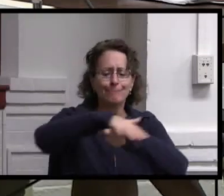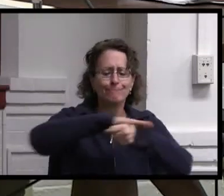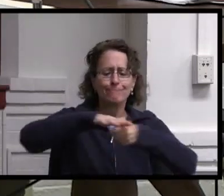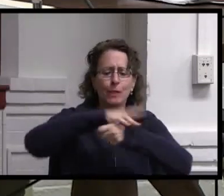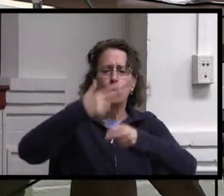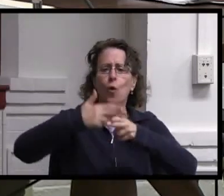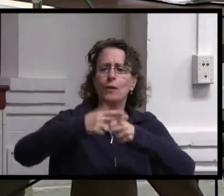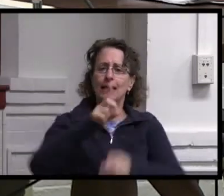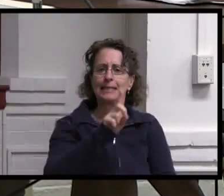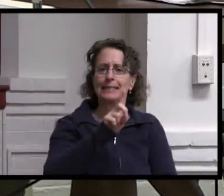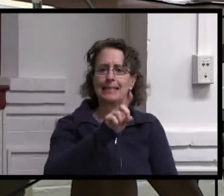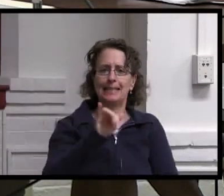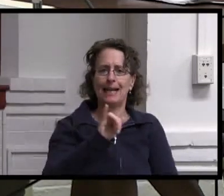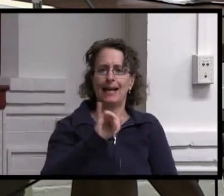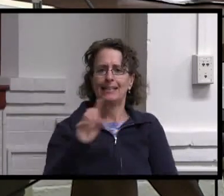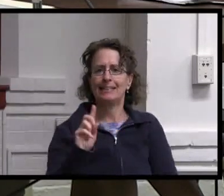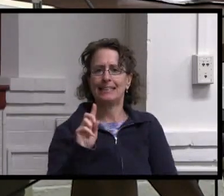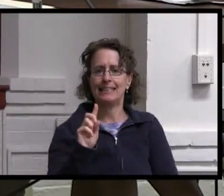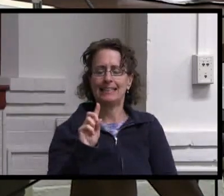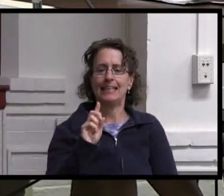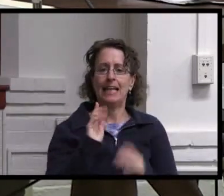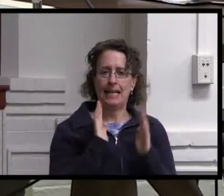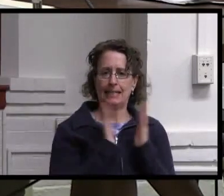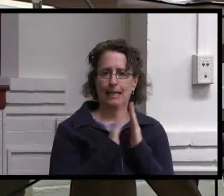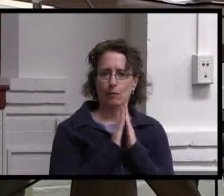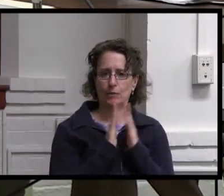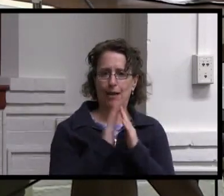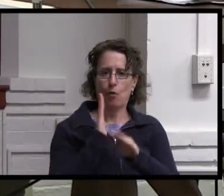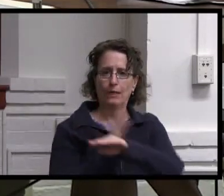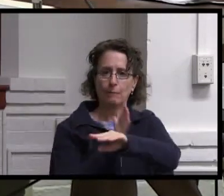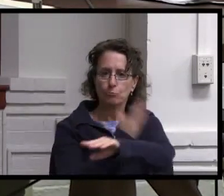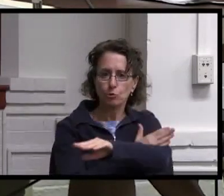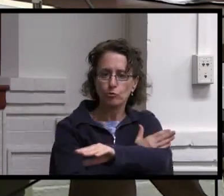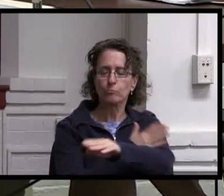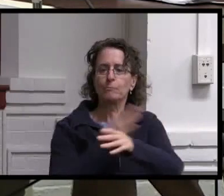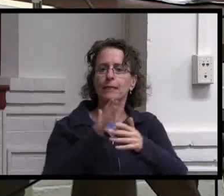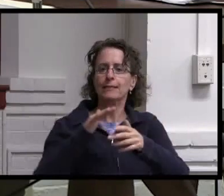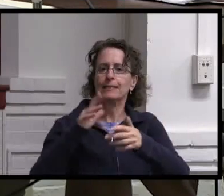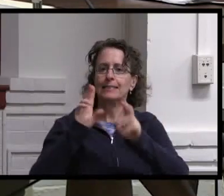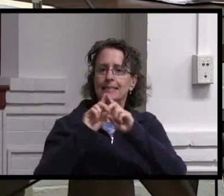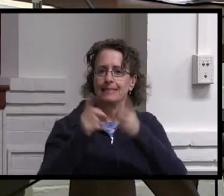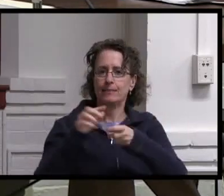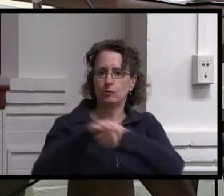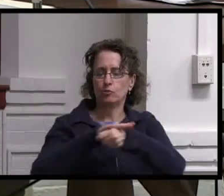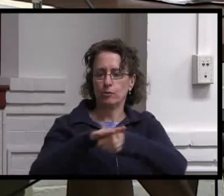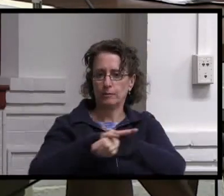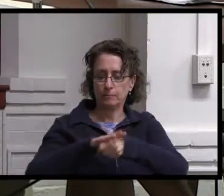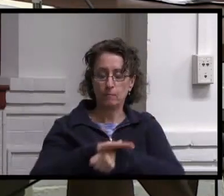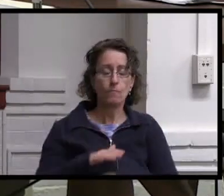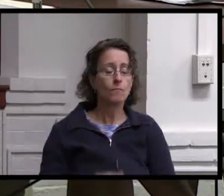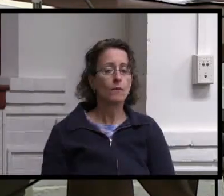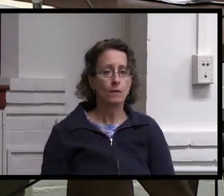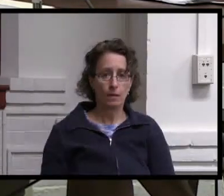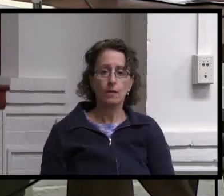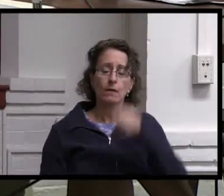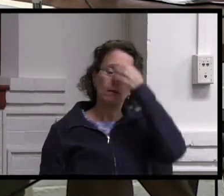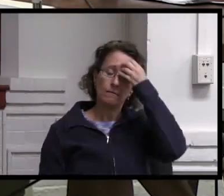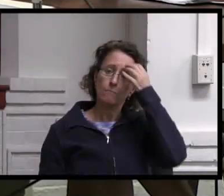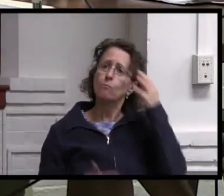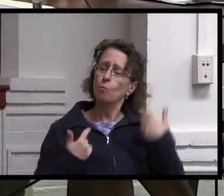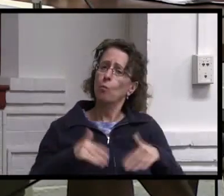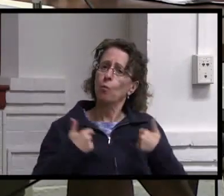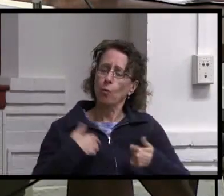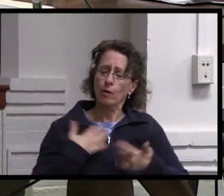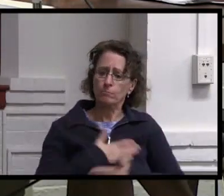great pleasure of working with these gentlemen on the panel, and then also with the select board, to begin to really